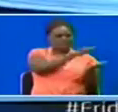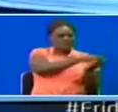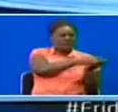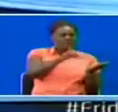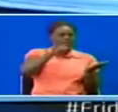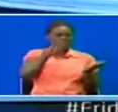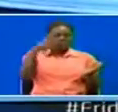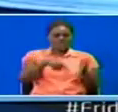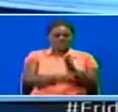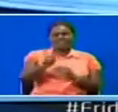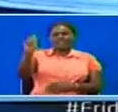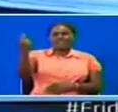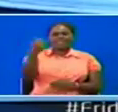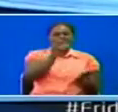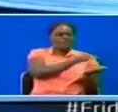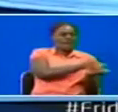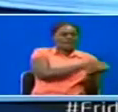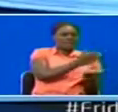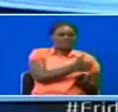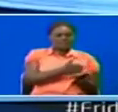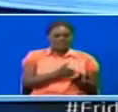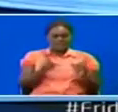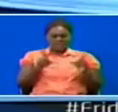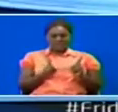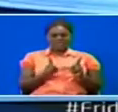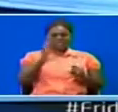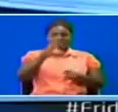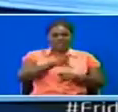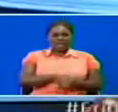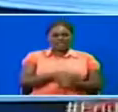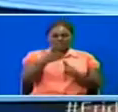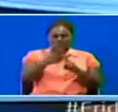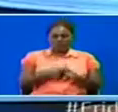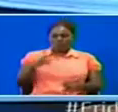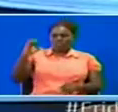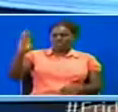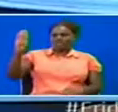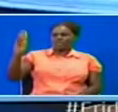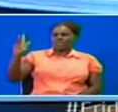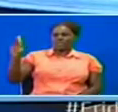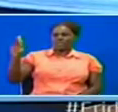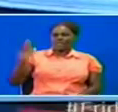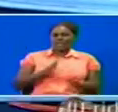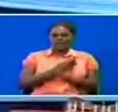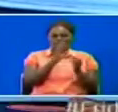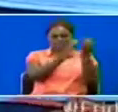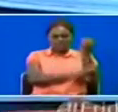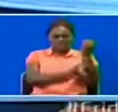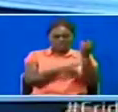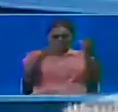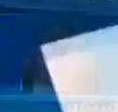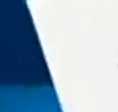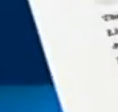entrant into the Kenyan banking sector after being licensed by the Central Bank of Kenya to offer financial services across the country. The move also makes